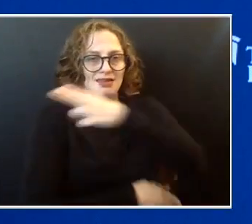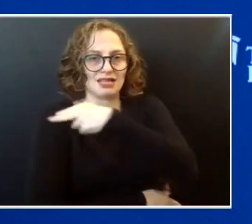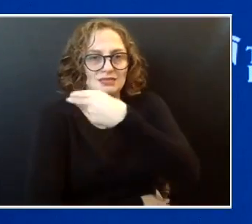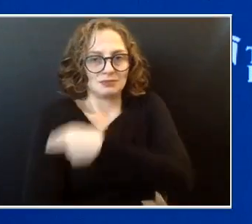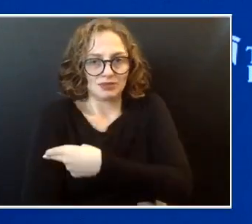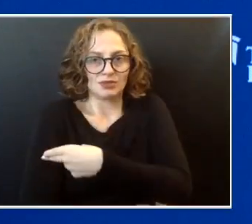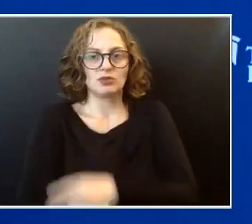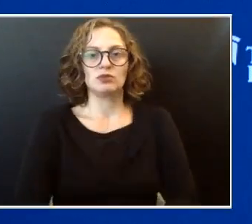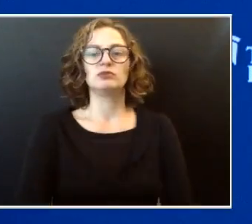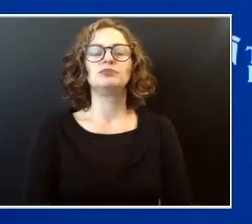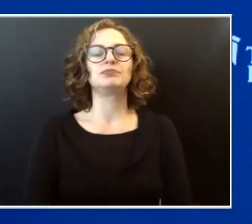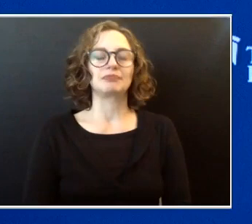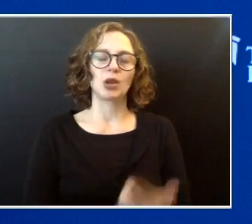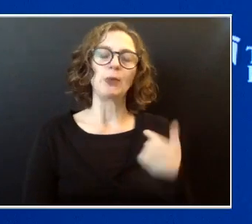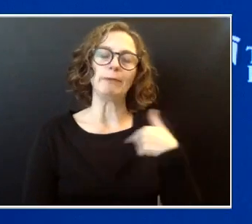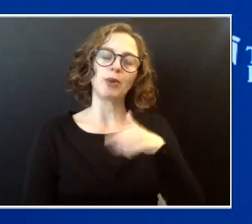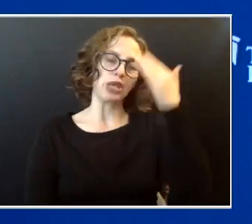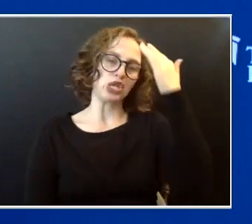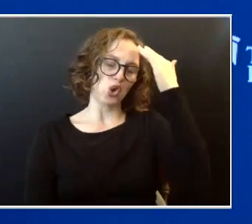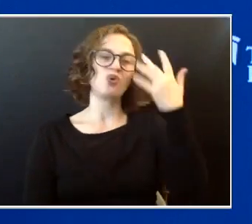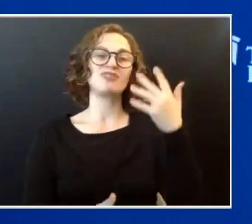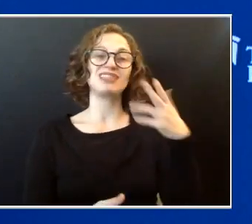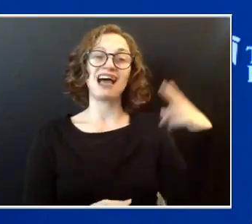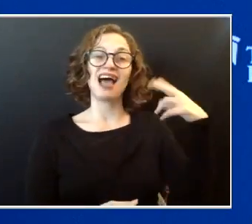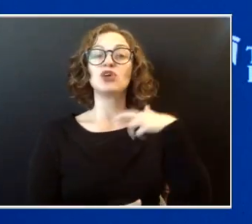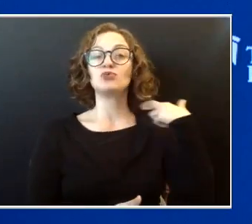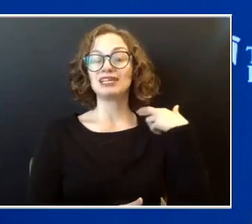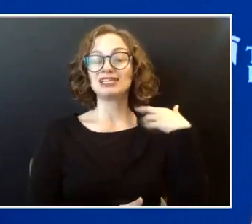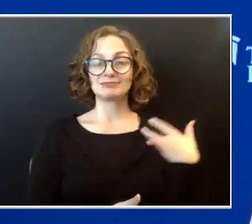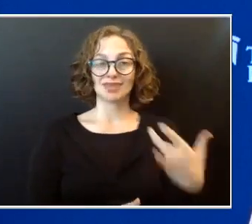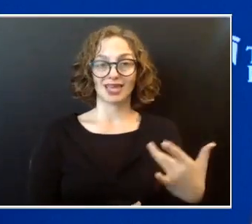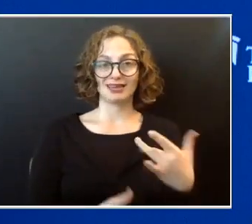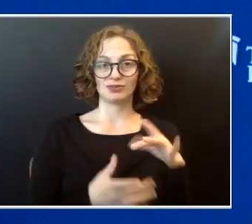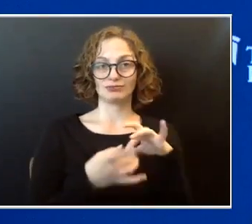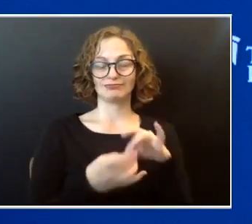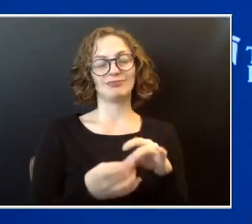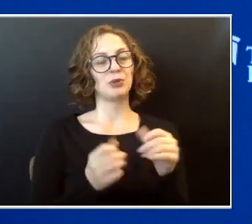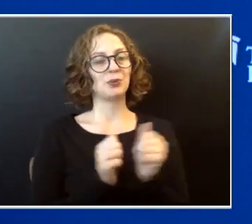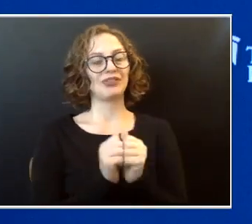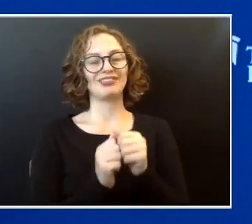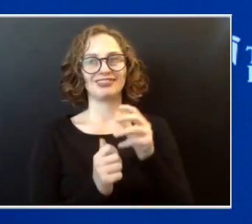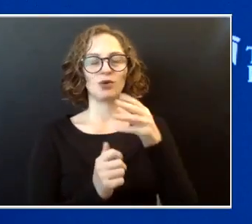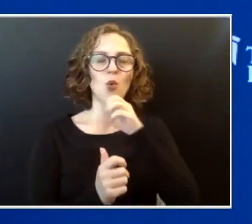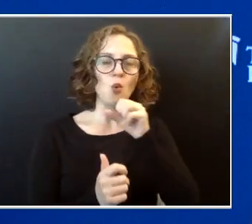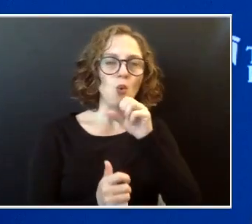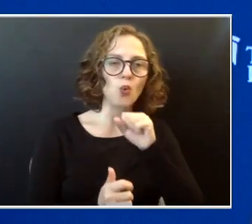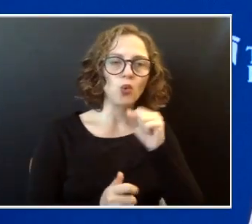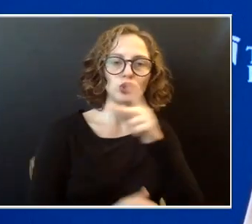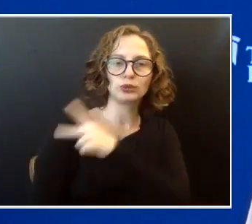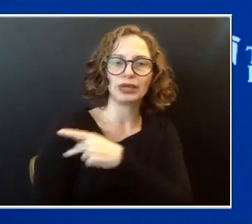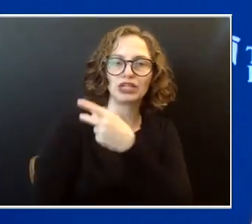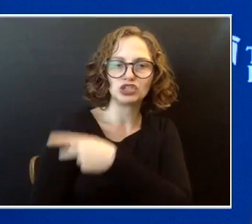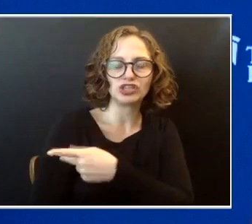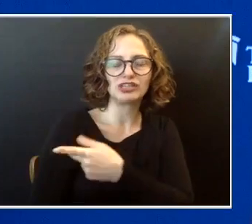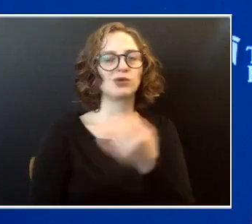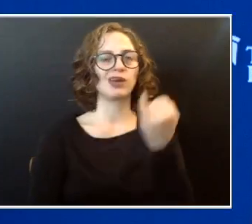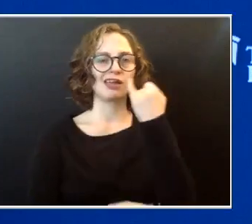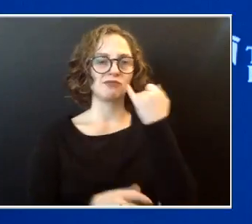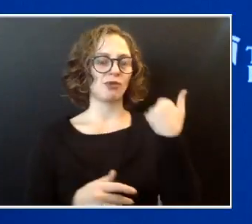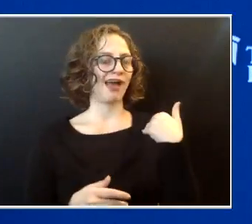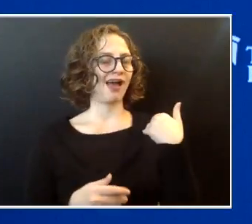age and other comorbid conditions like lung disease, heart disease, kidney disease, diabetes, and